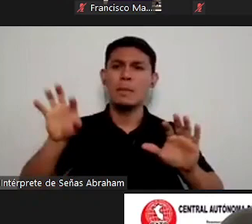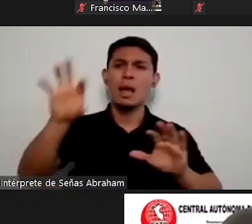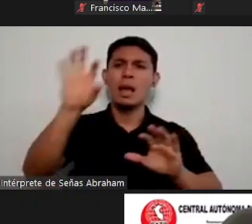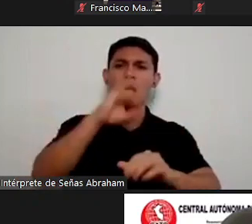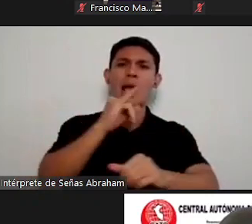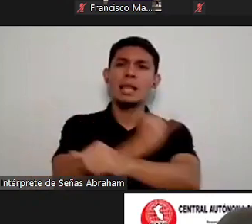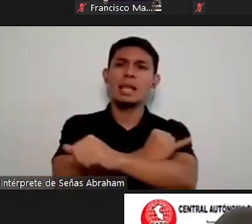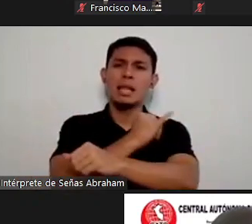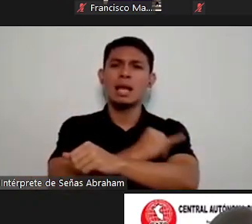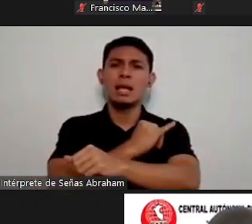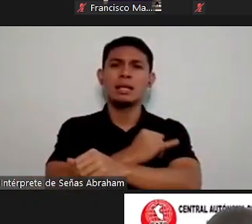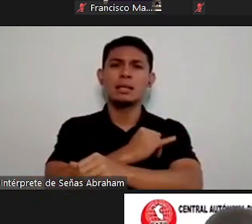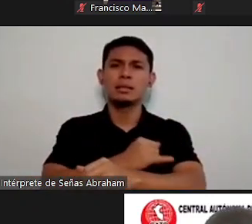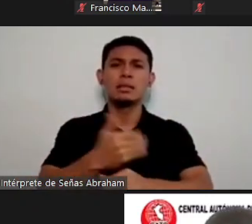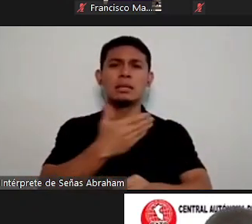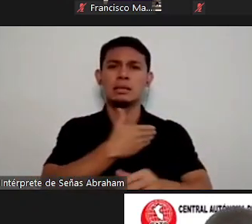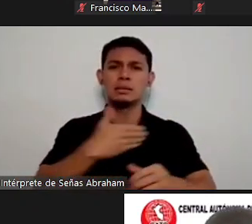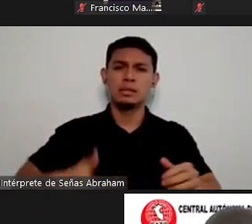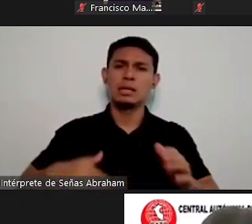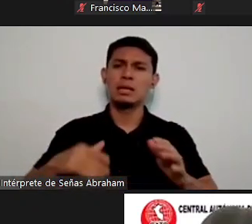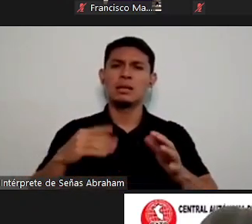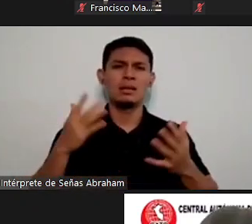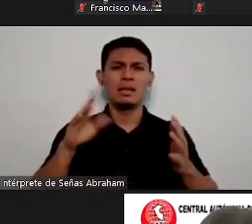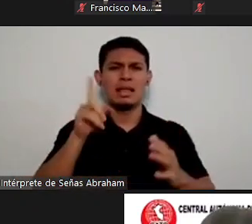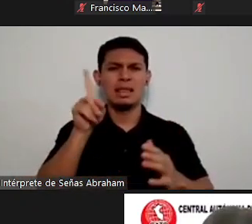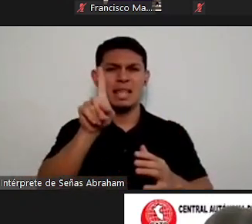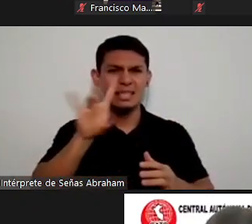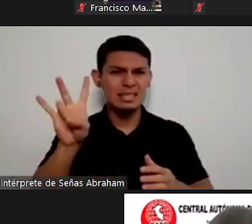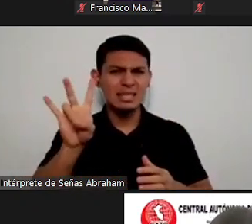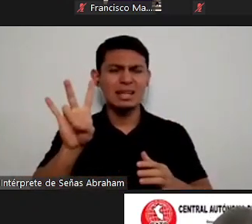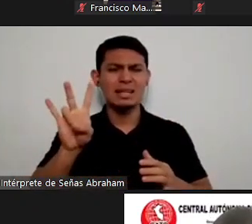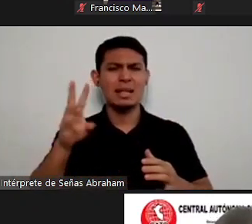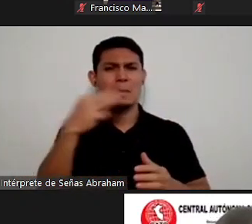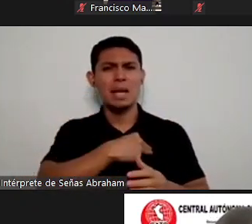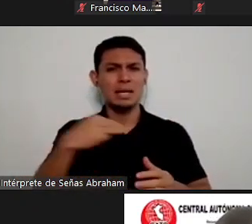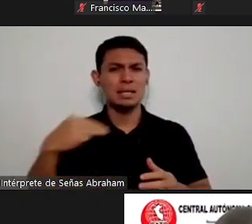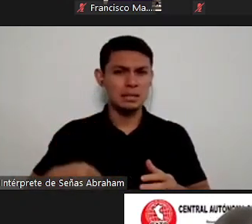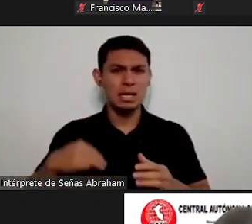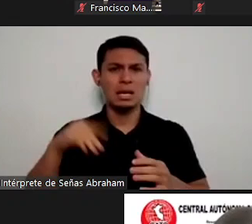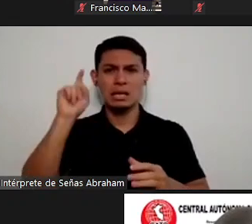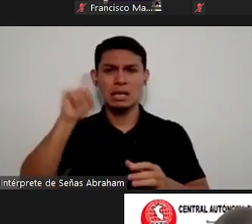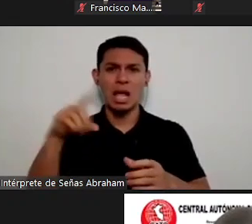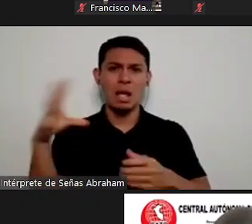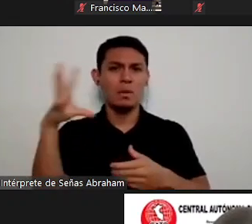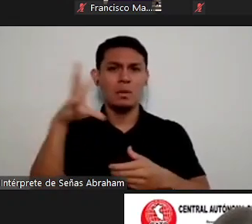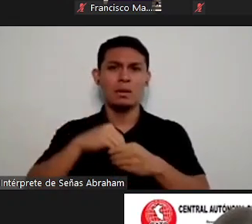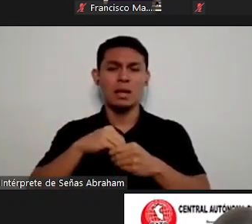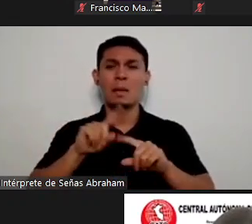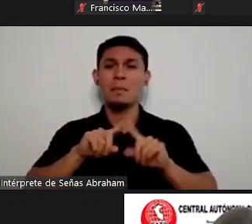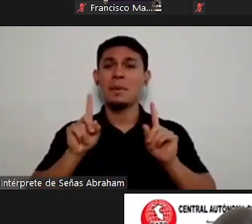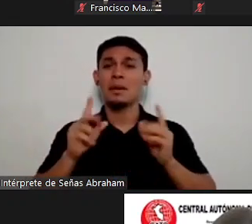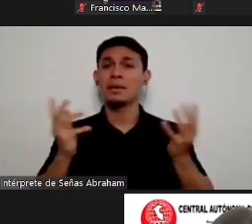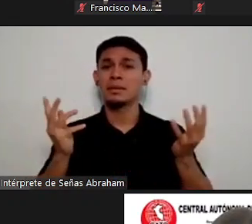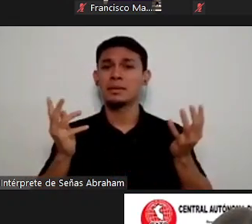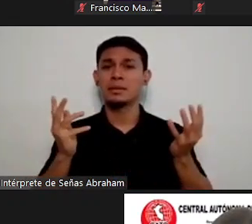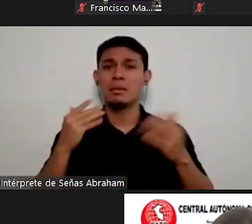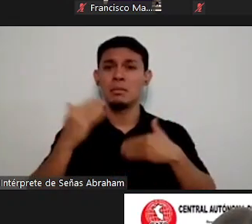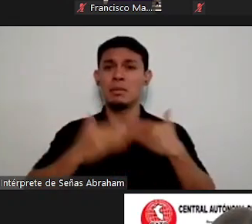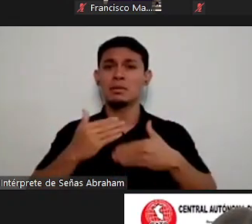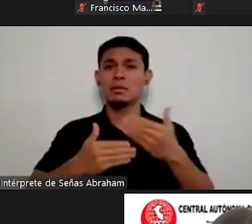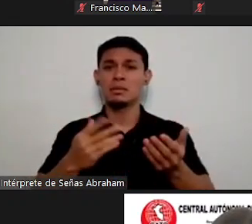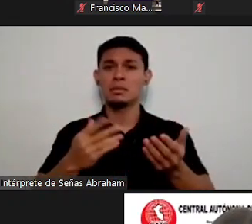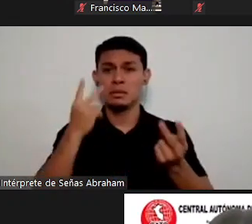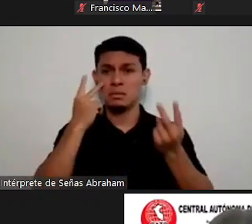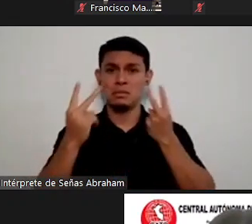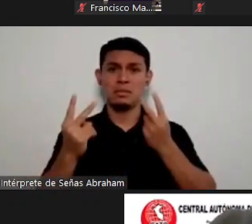other public entities because we've mentioned that there are 17 ministries that are involved but